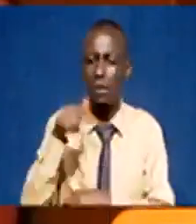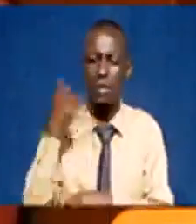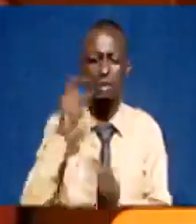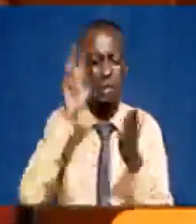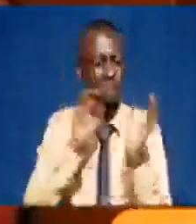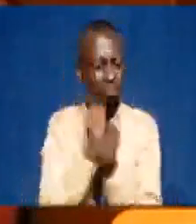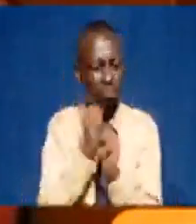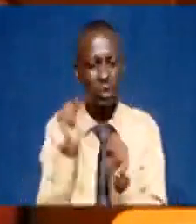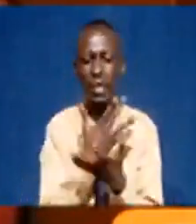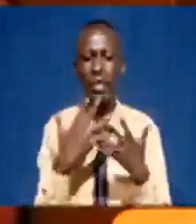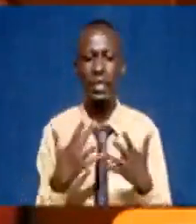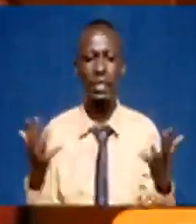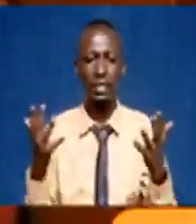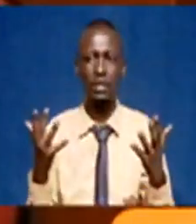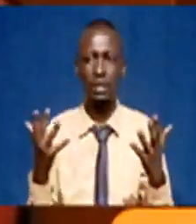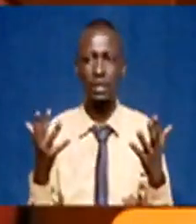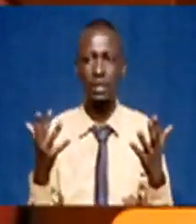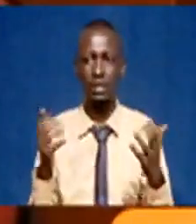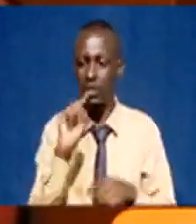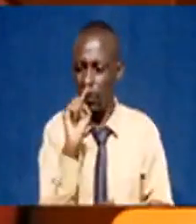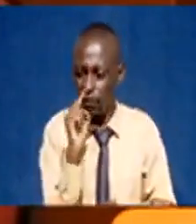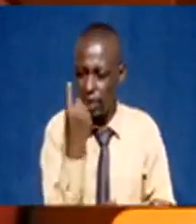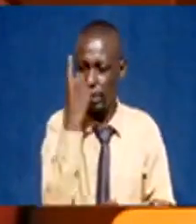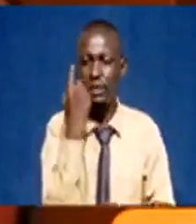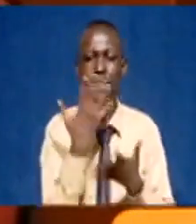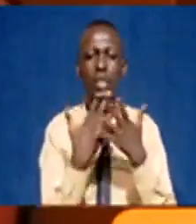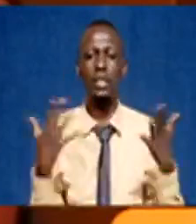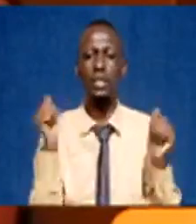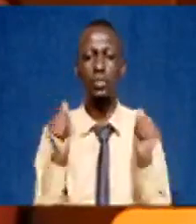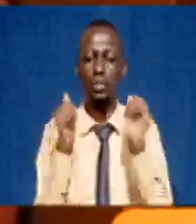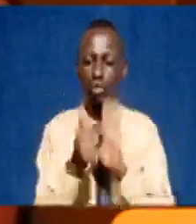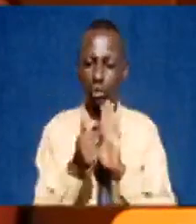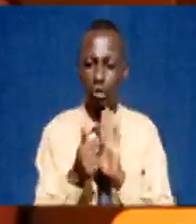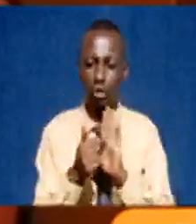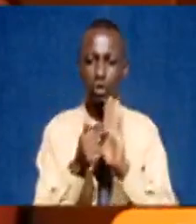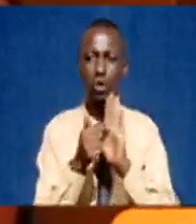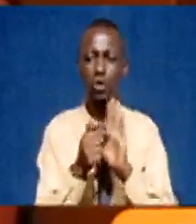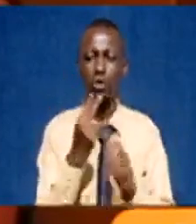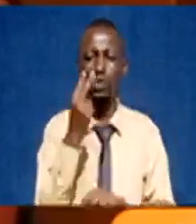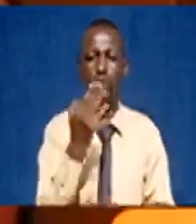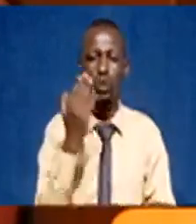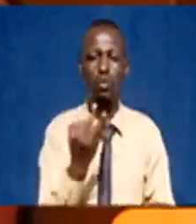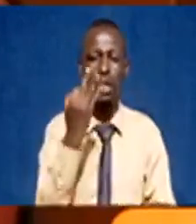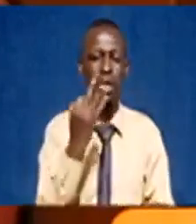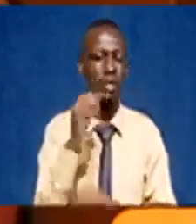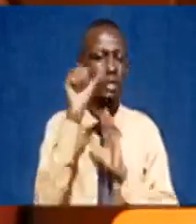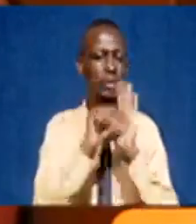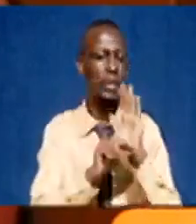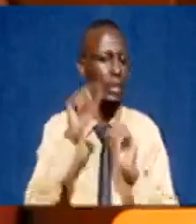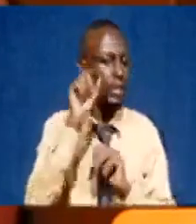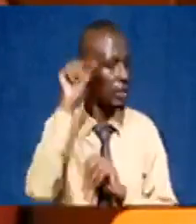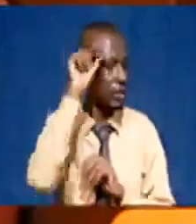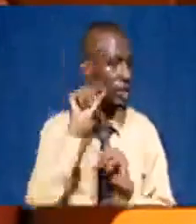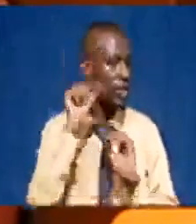anything else, Mr. Speaker, when the first thing that is highlighted is that on the issue of the two-thirds gender rule, we are not going